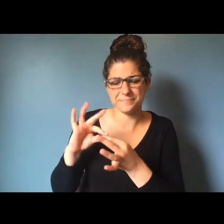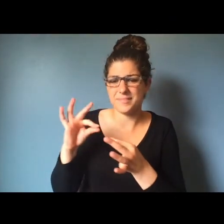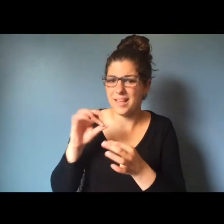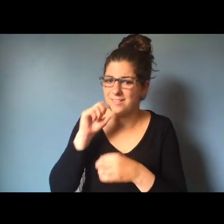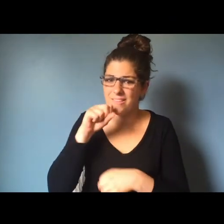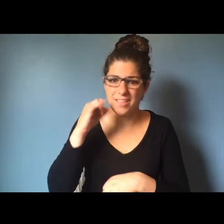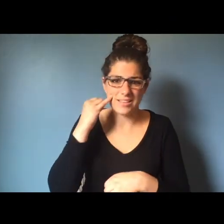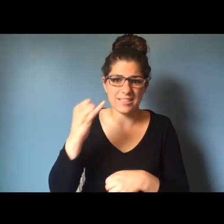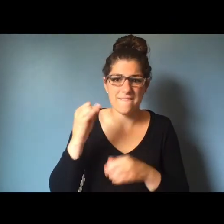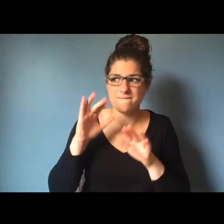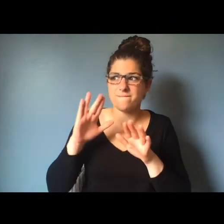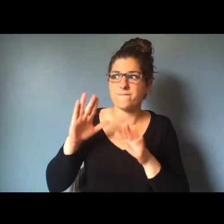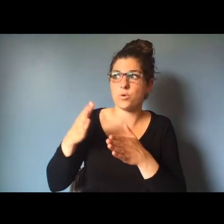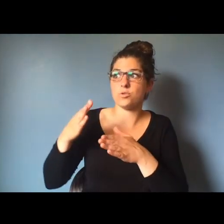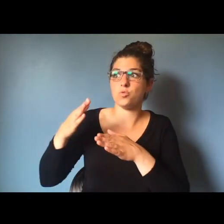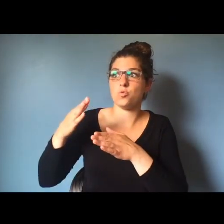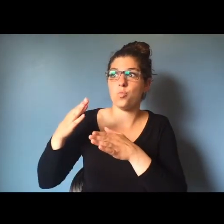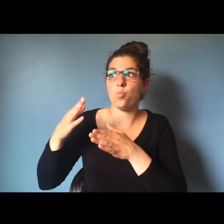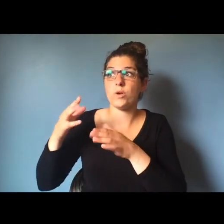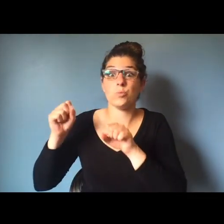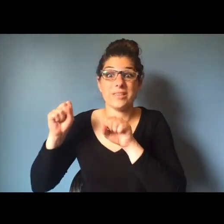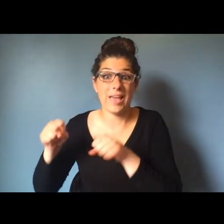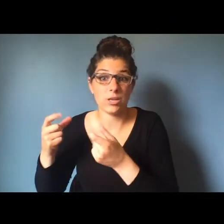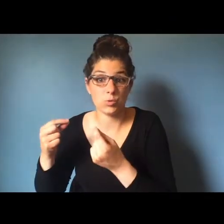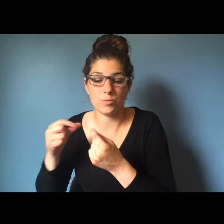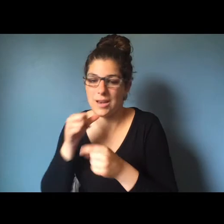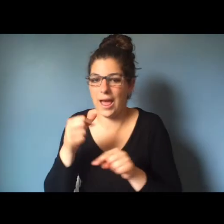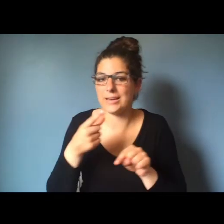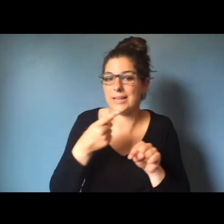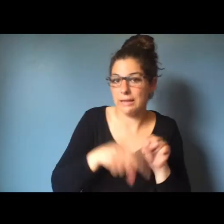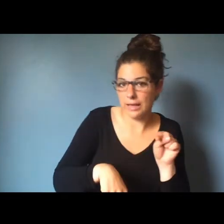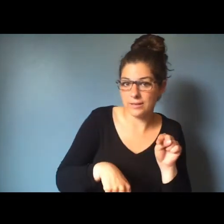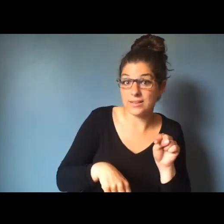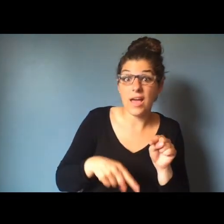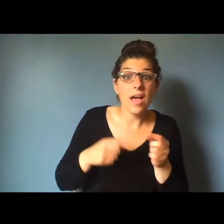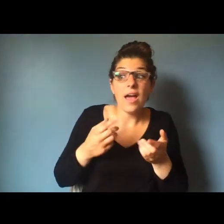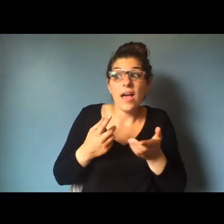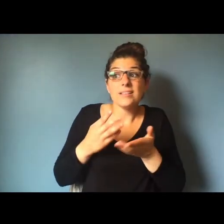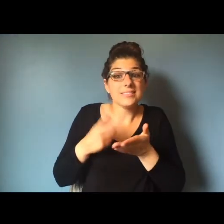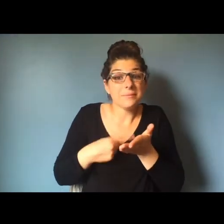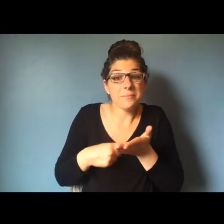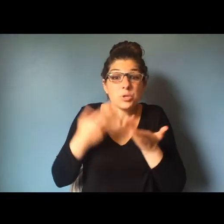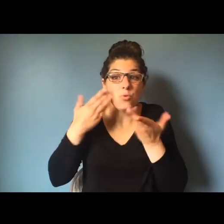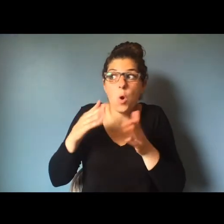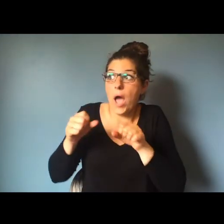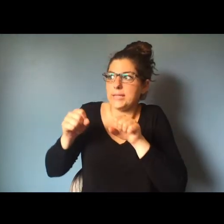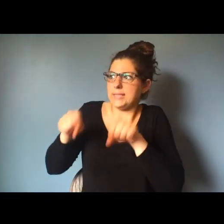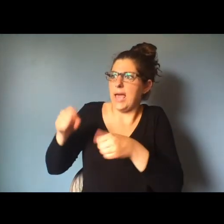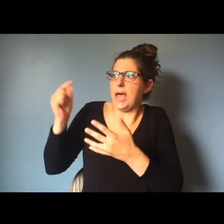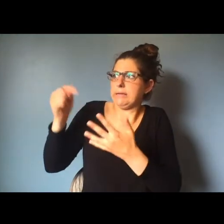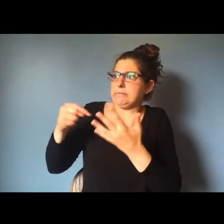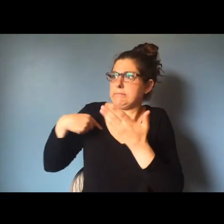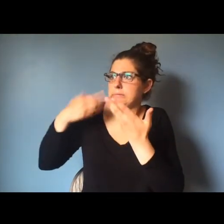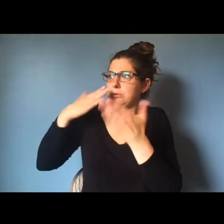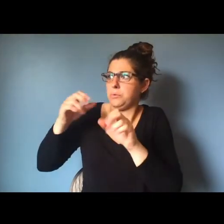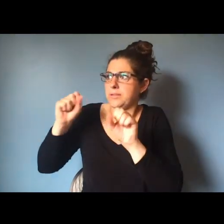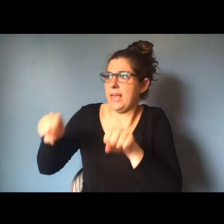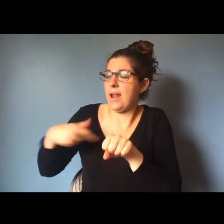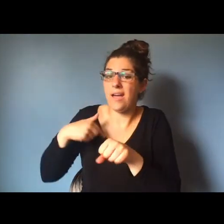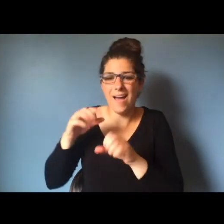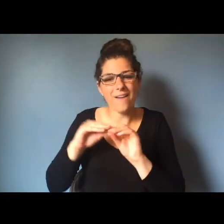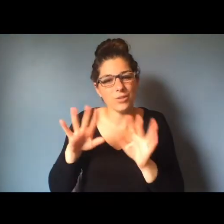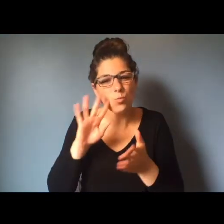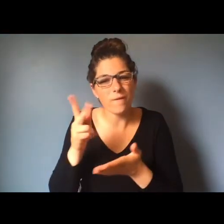idea of focusing on what you can do and not what you can't do. And you might not know what you can do until you try a bunch of times, and obviously you'll